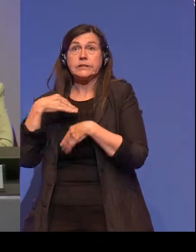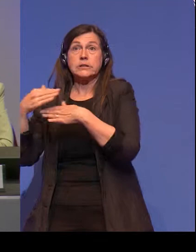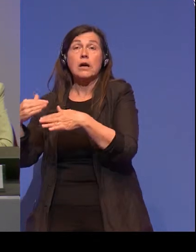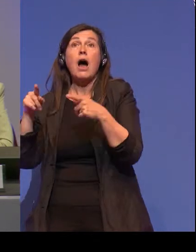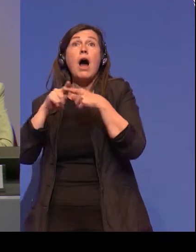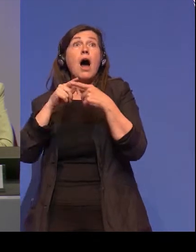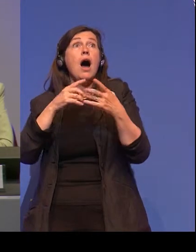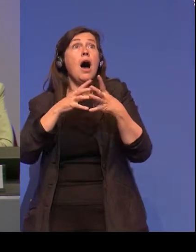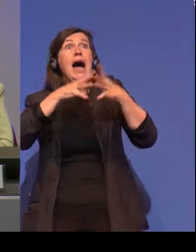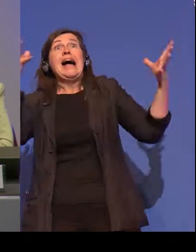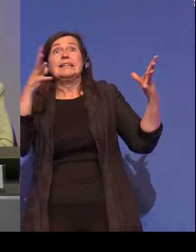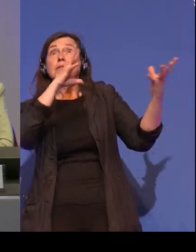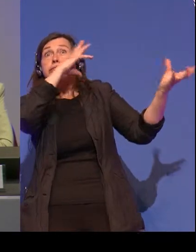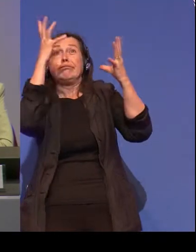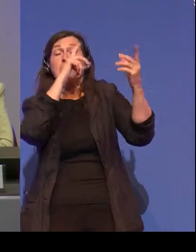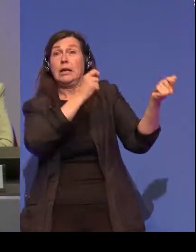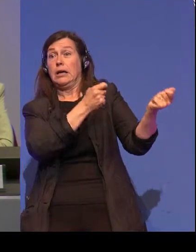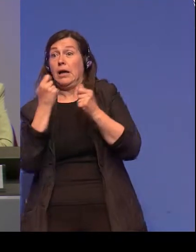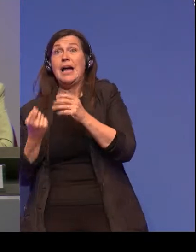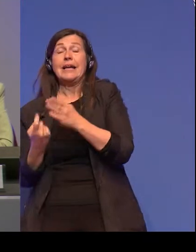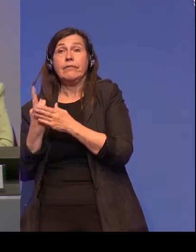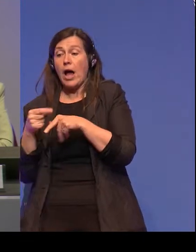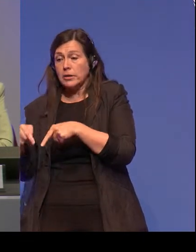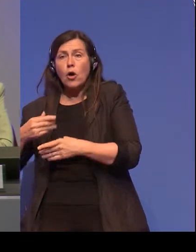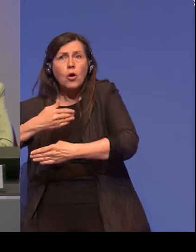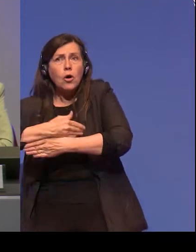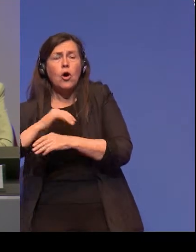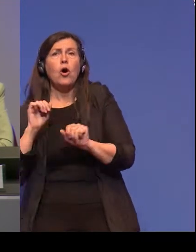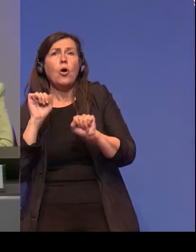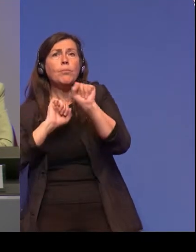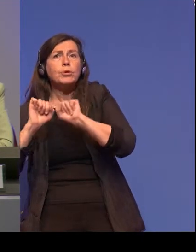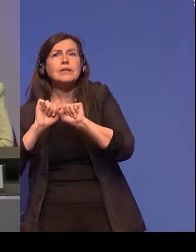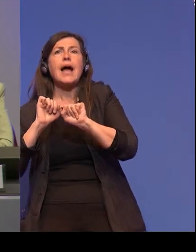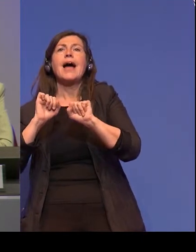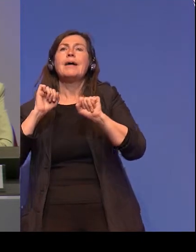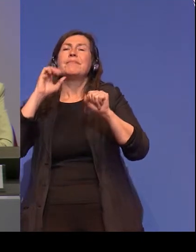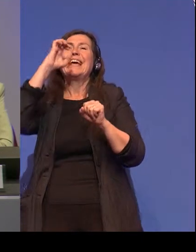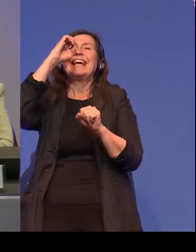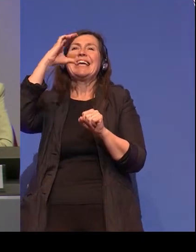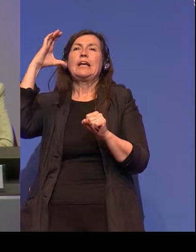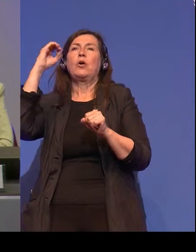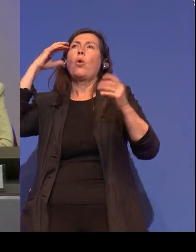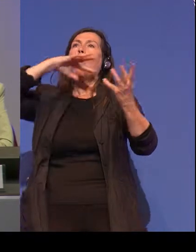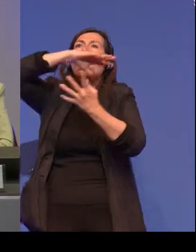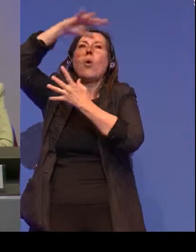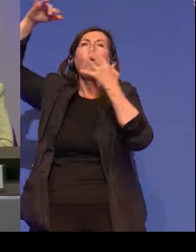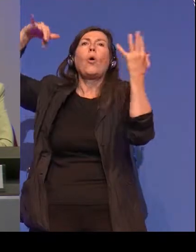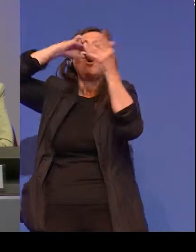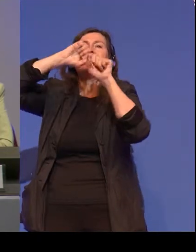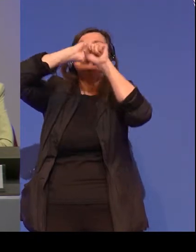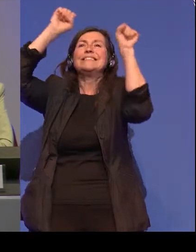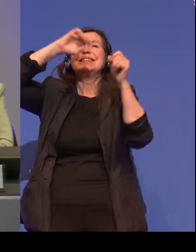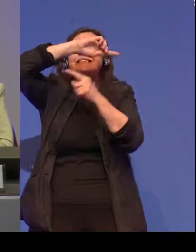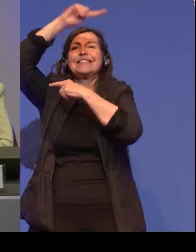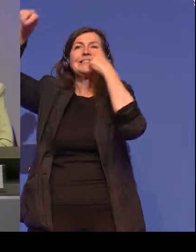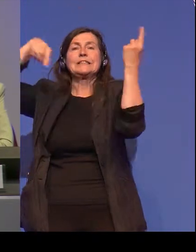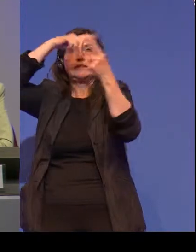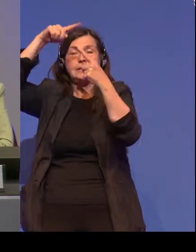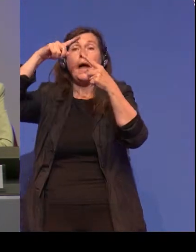weather events. We need to strengthen the protection of ecosystems and more clearly see the services they provide to